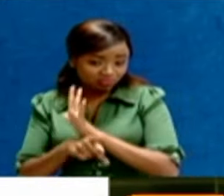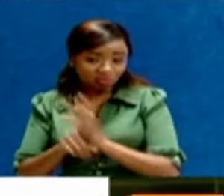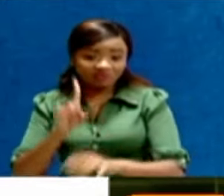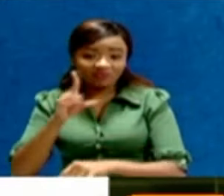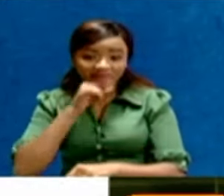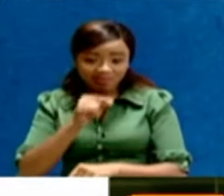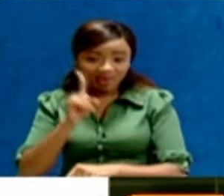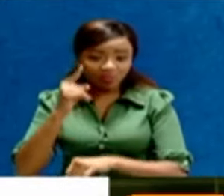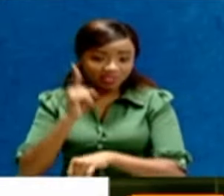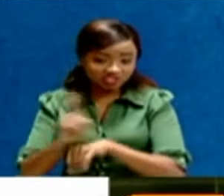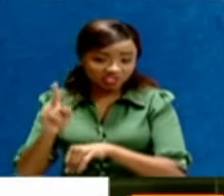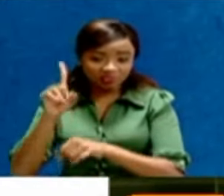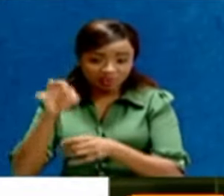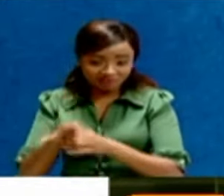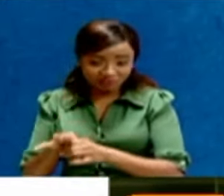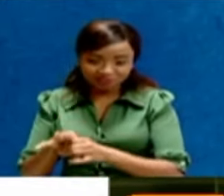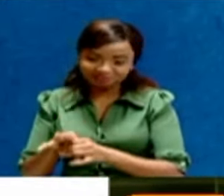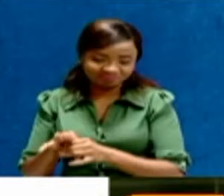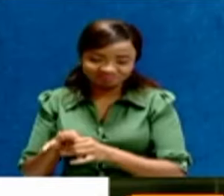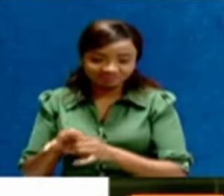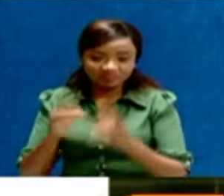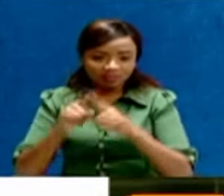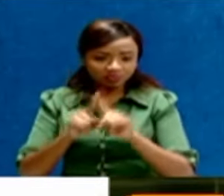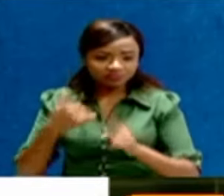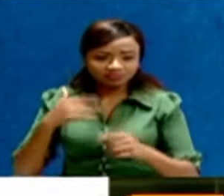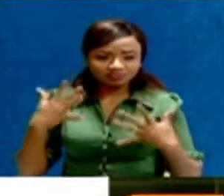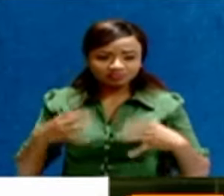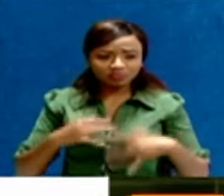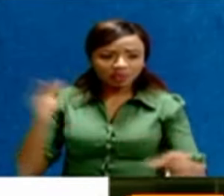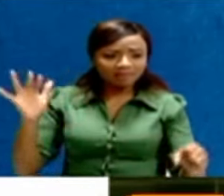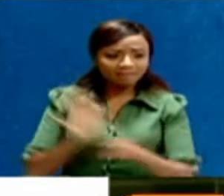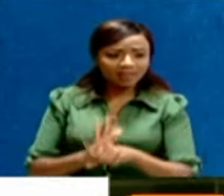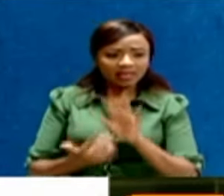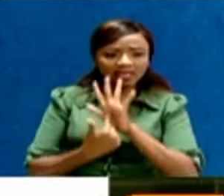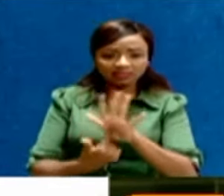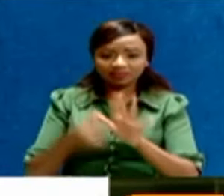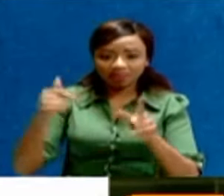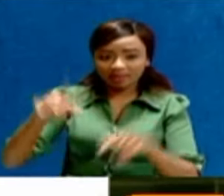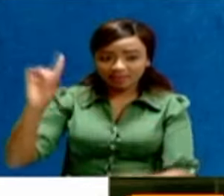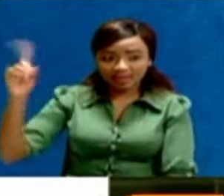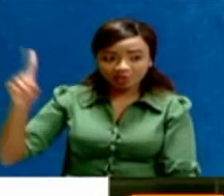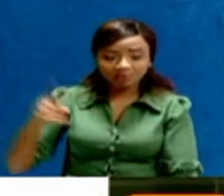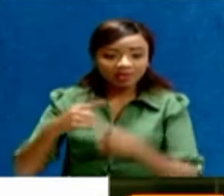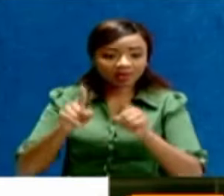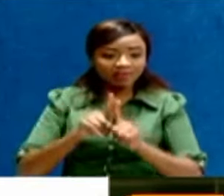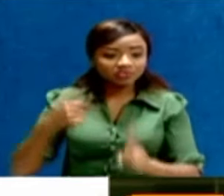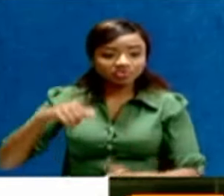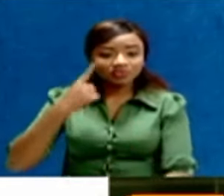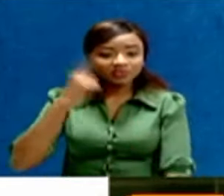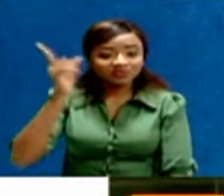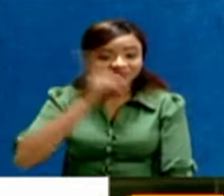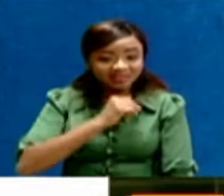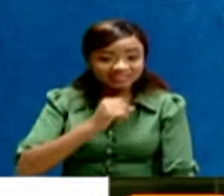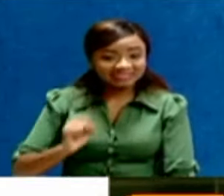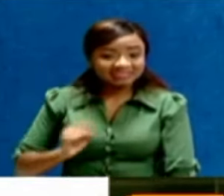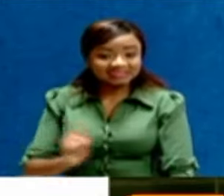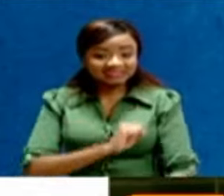vote. And we have a huge population, let's say, in a place like Nairobi. But we saw